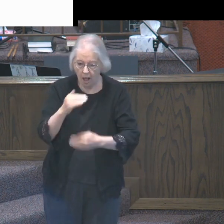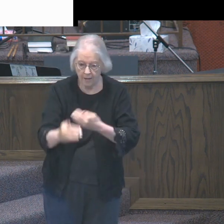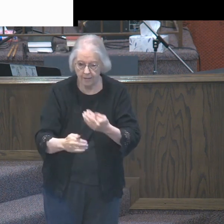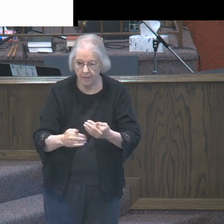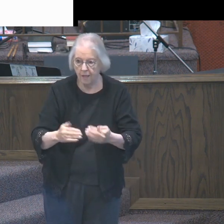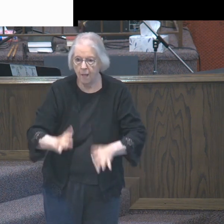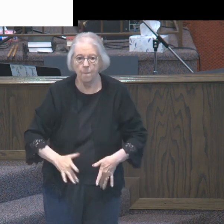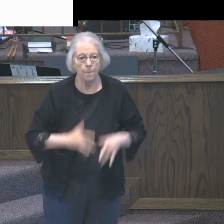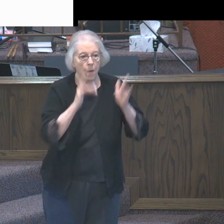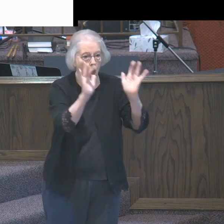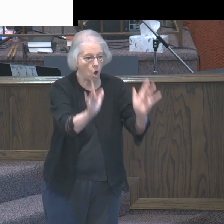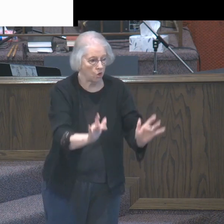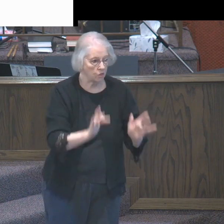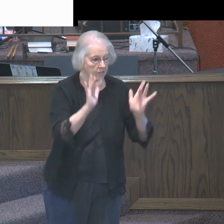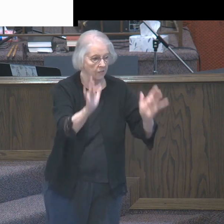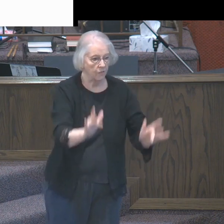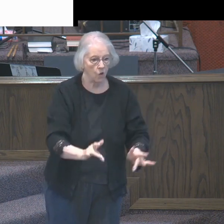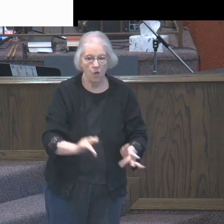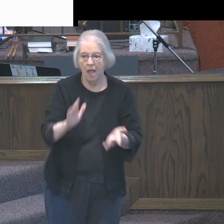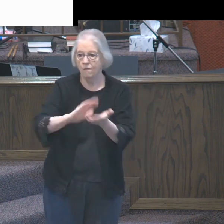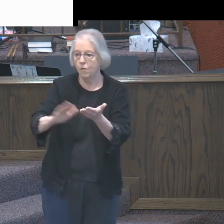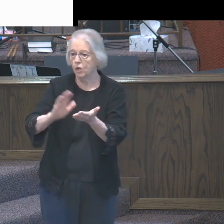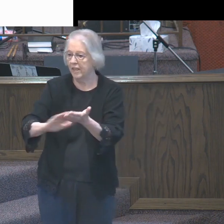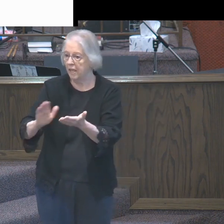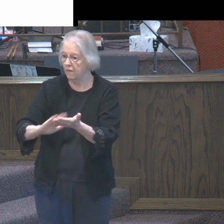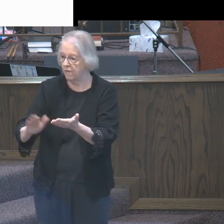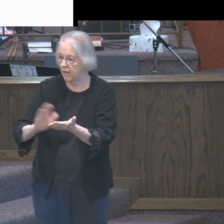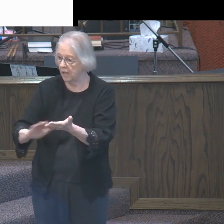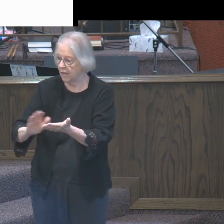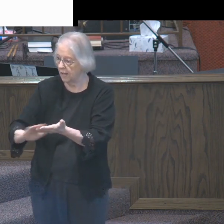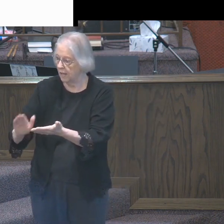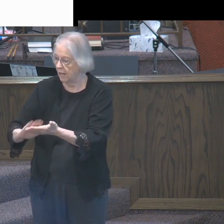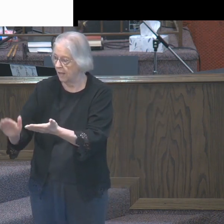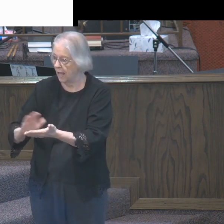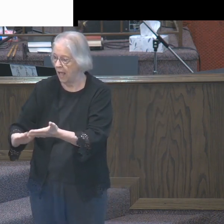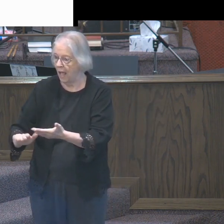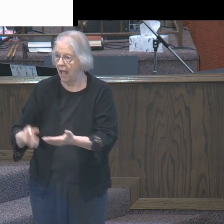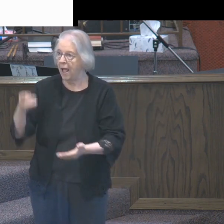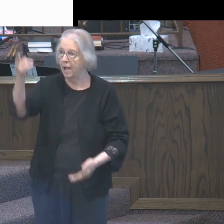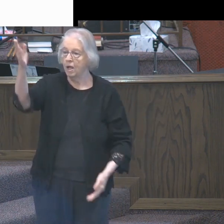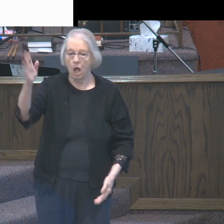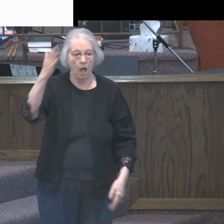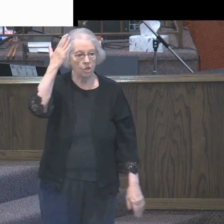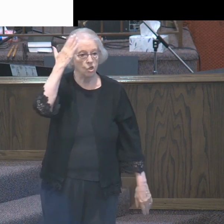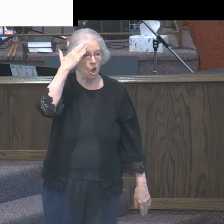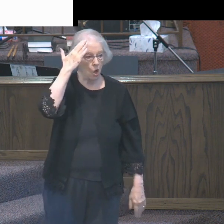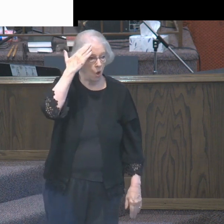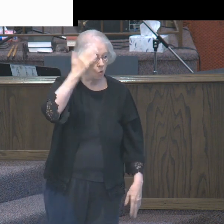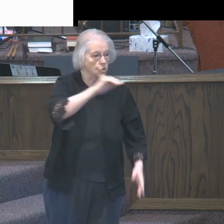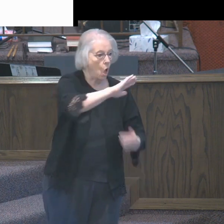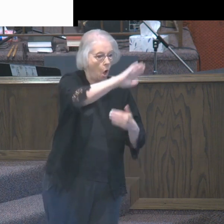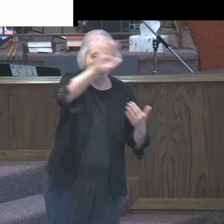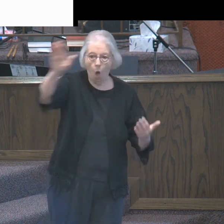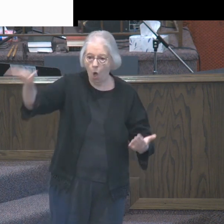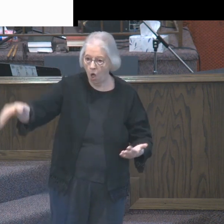forgiving and sovereign and all-knowing and all-powerful and